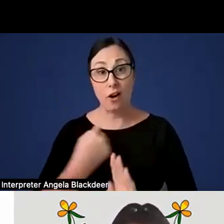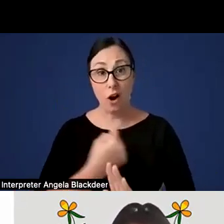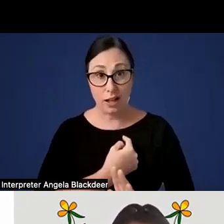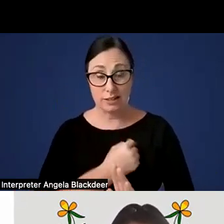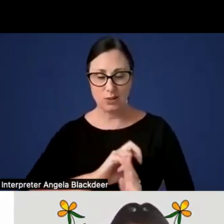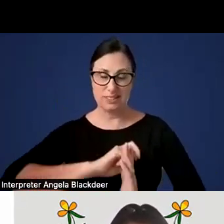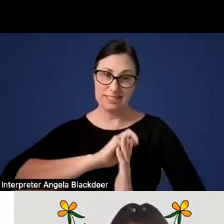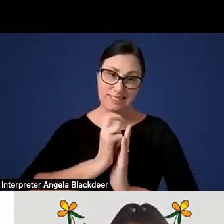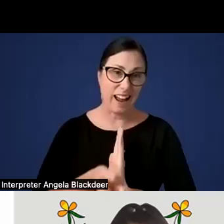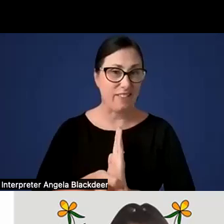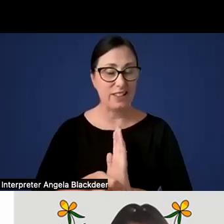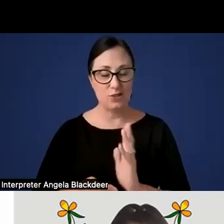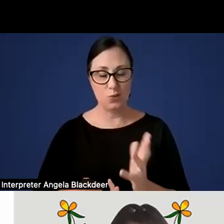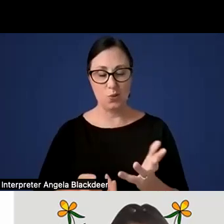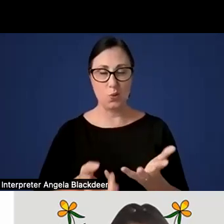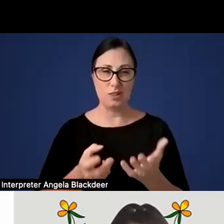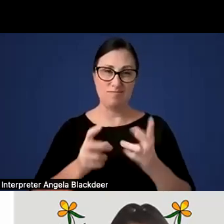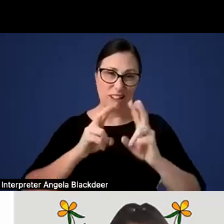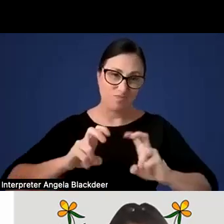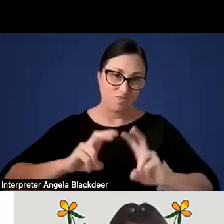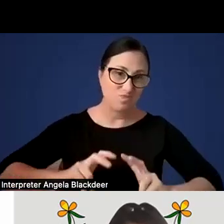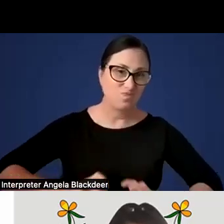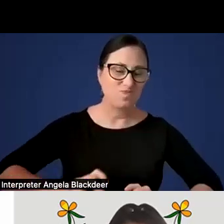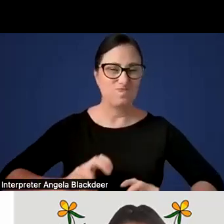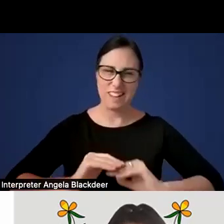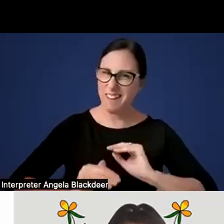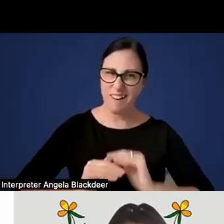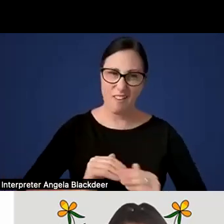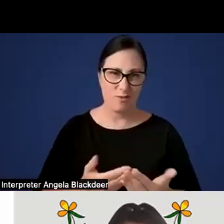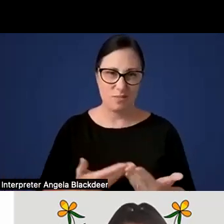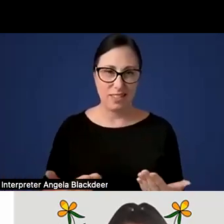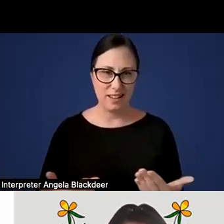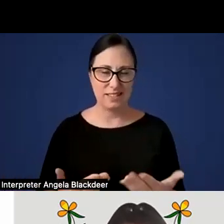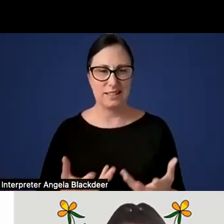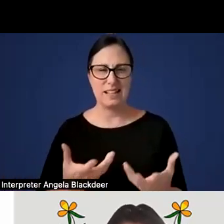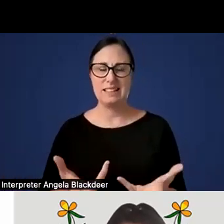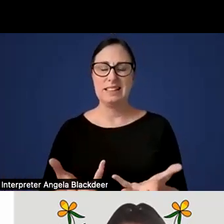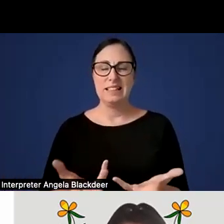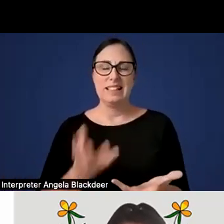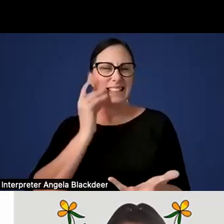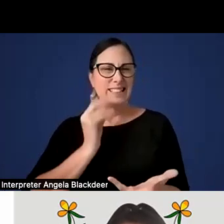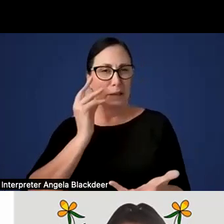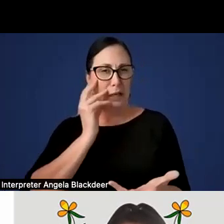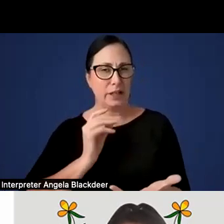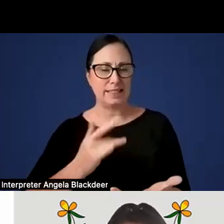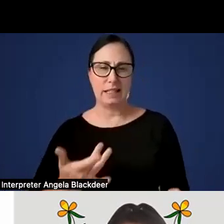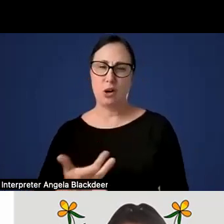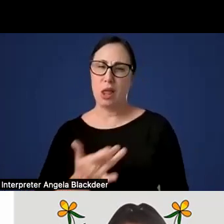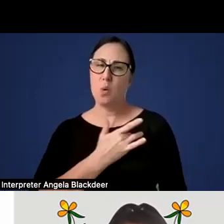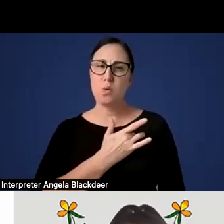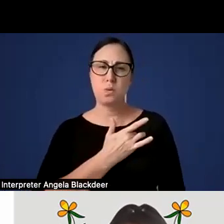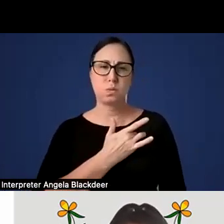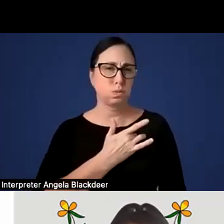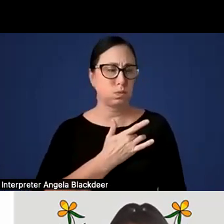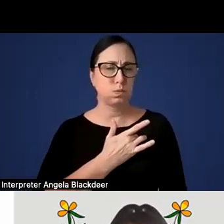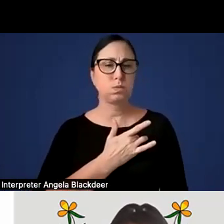discomfort and really some of the heavier experiences that we as humans can have. This